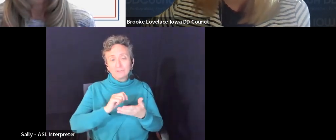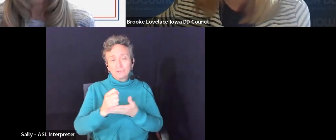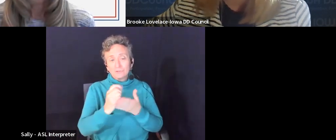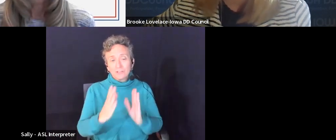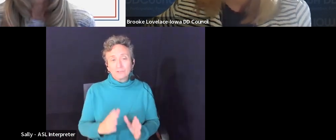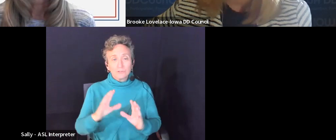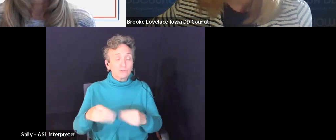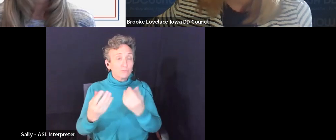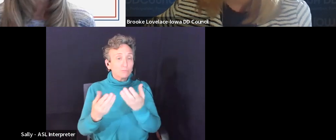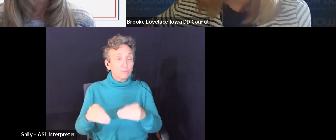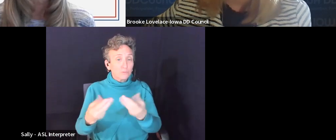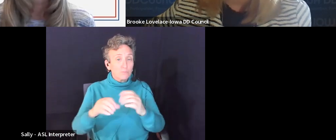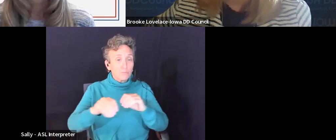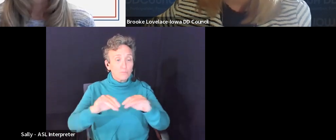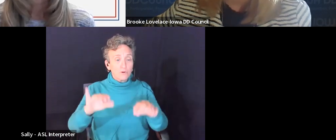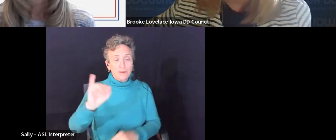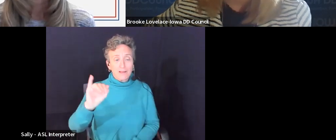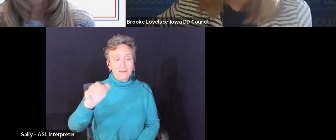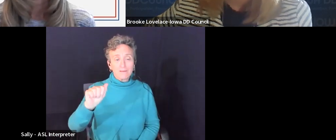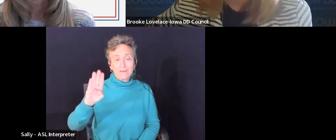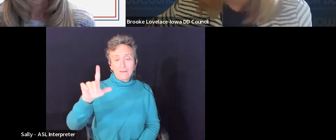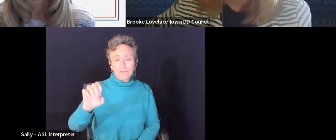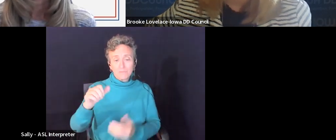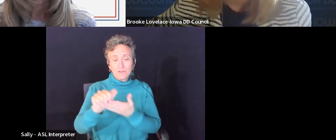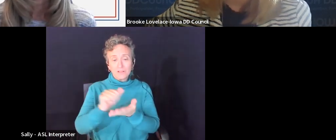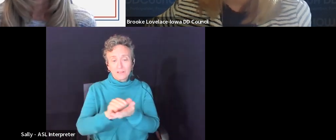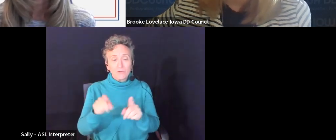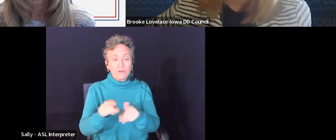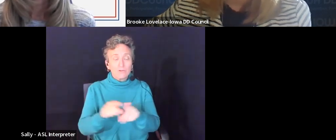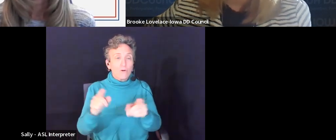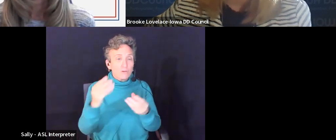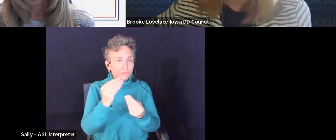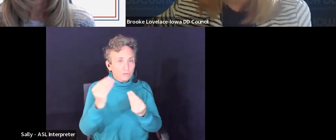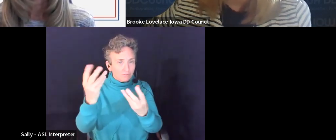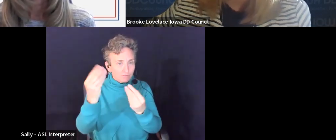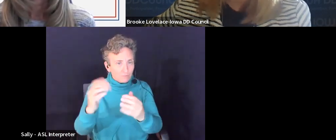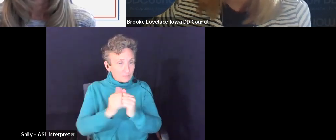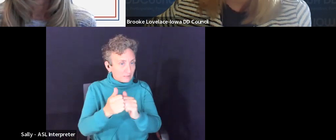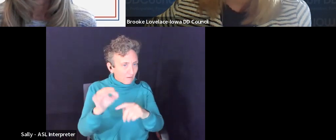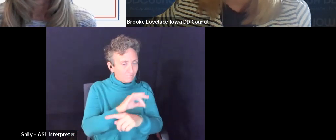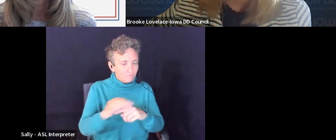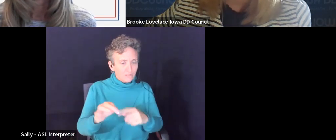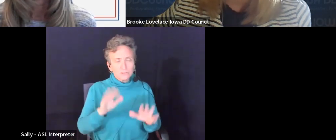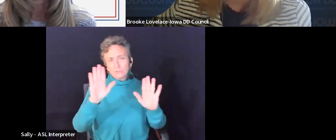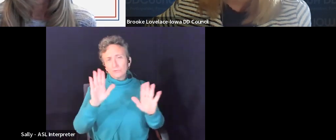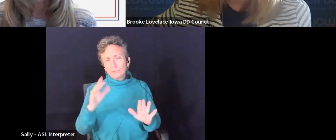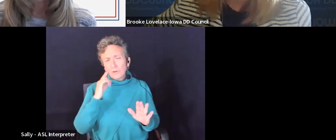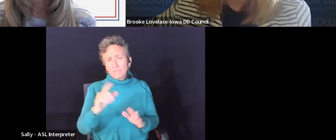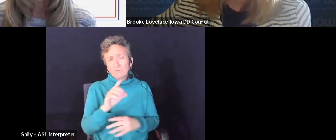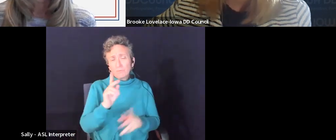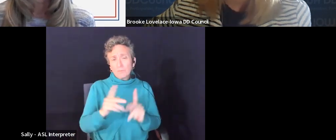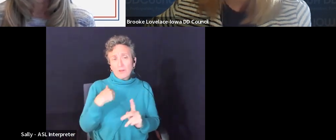IAble accounts and provide education as to how they work. The IAble accounts are a great way for people with disabilities to obtain